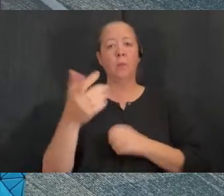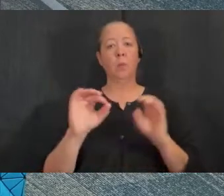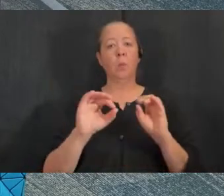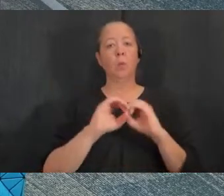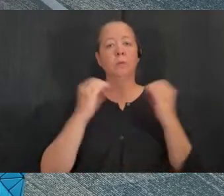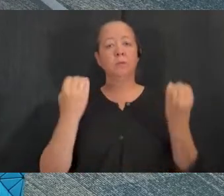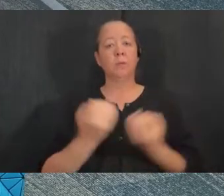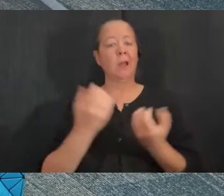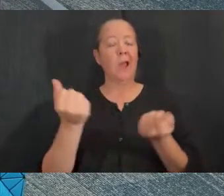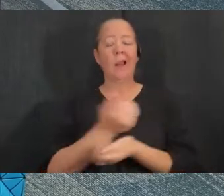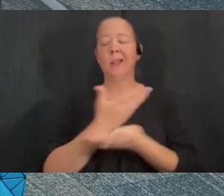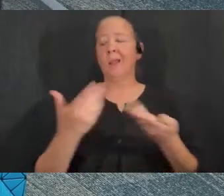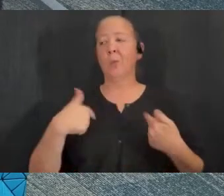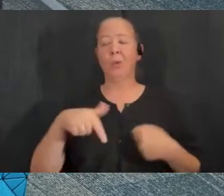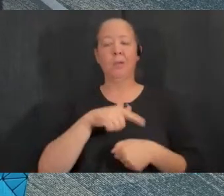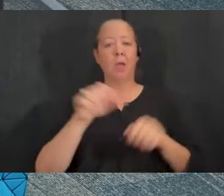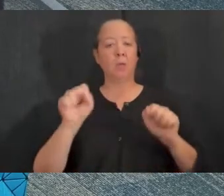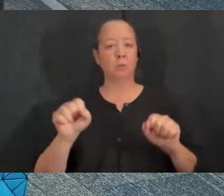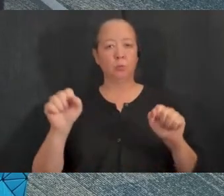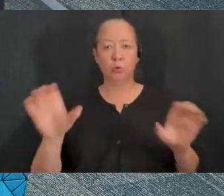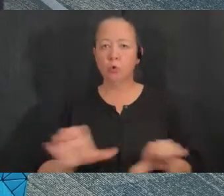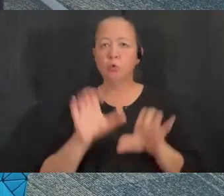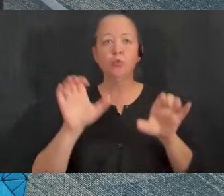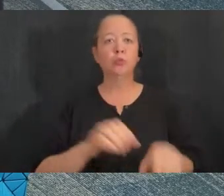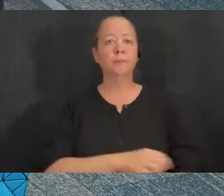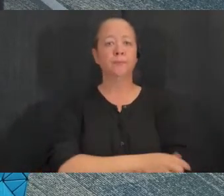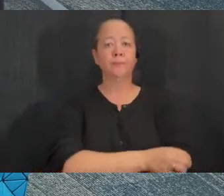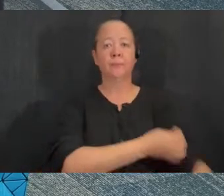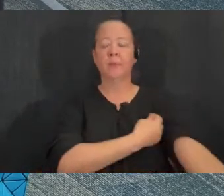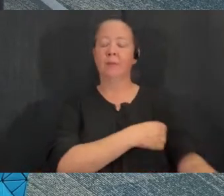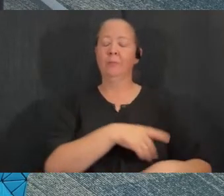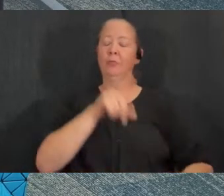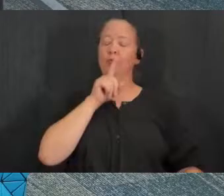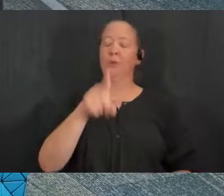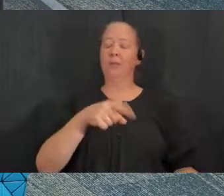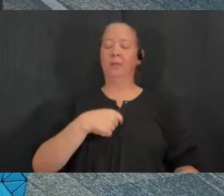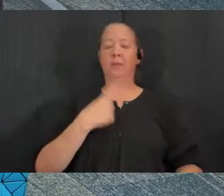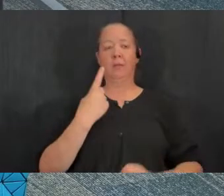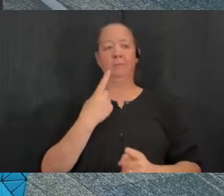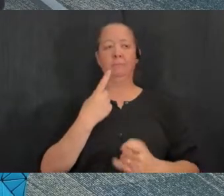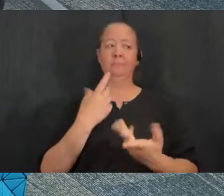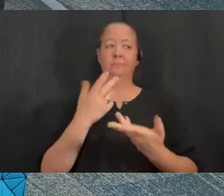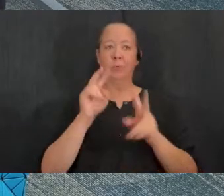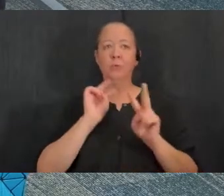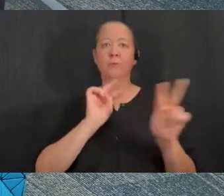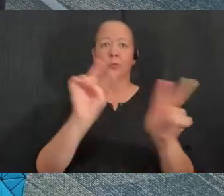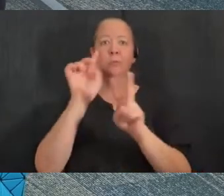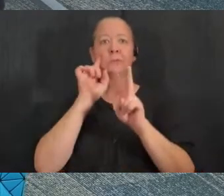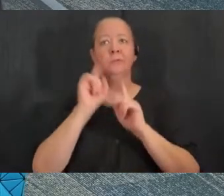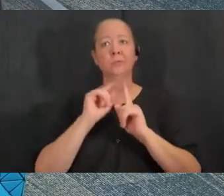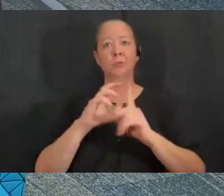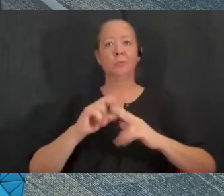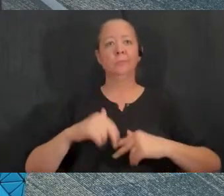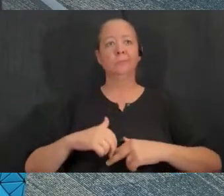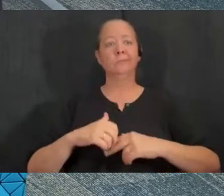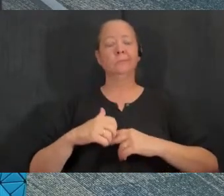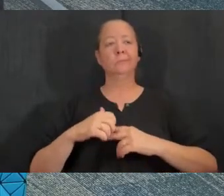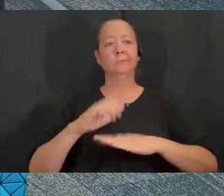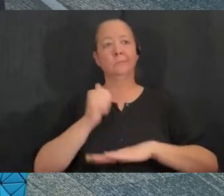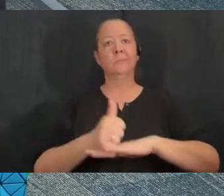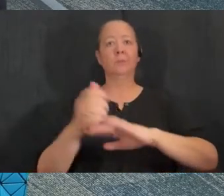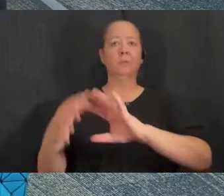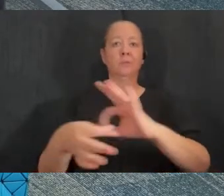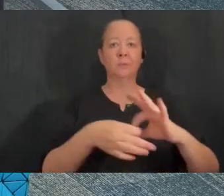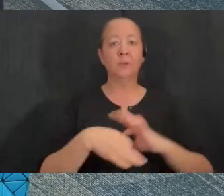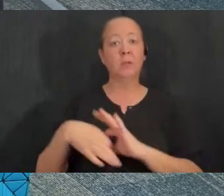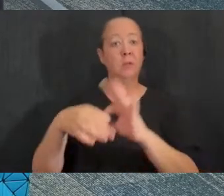that we can do. I'm really looking forward to building a relationship with those folks. If folks want to help with making